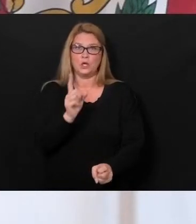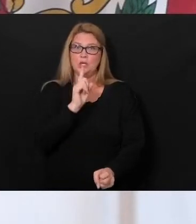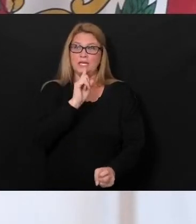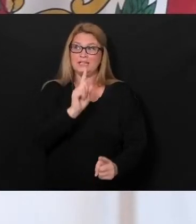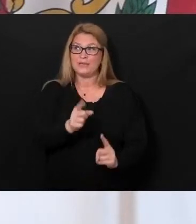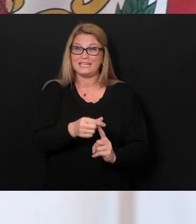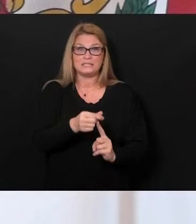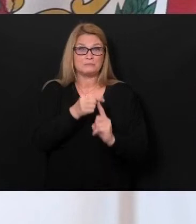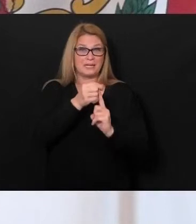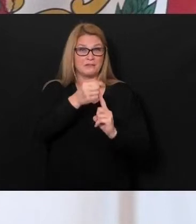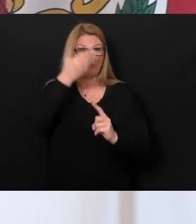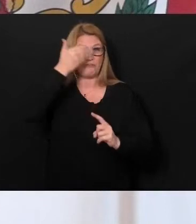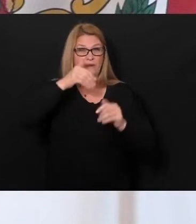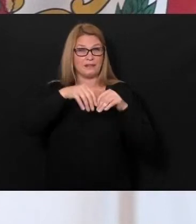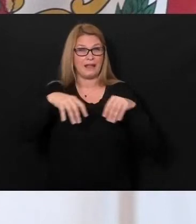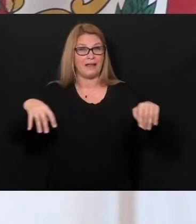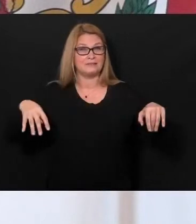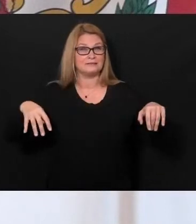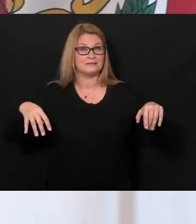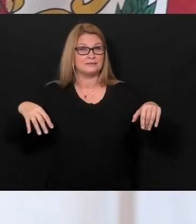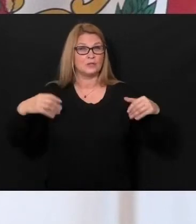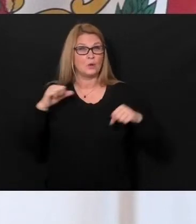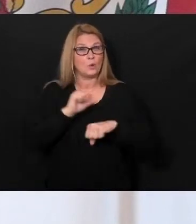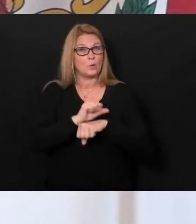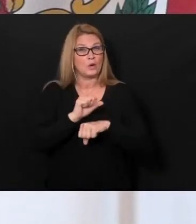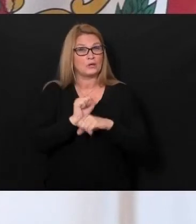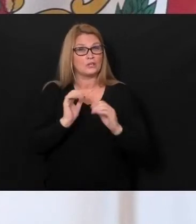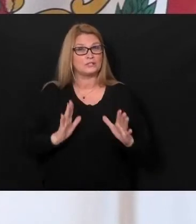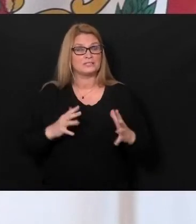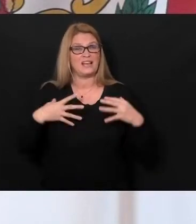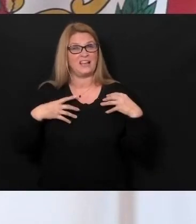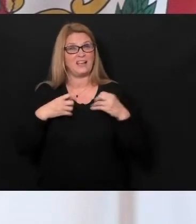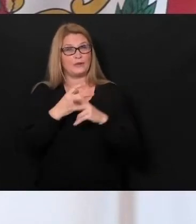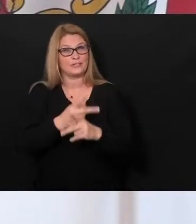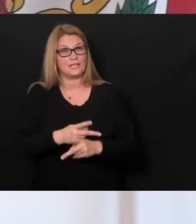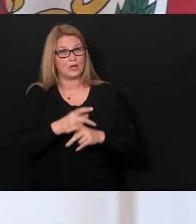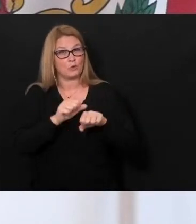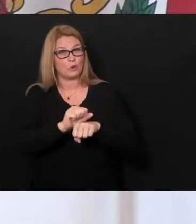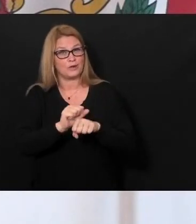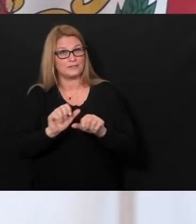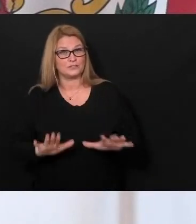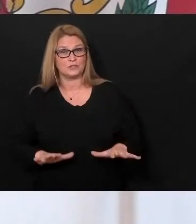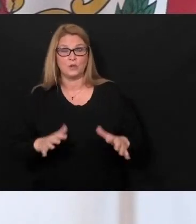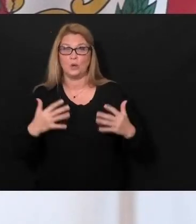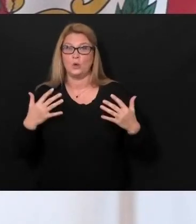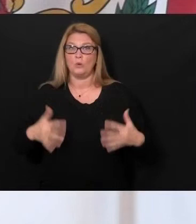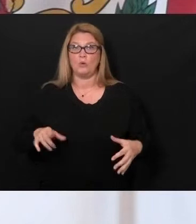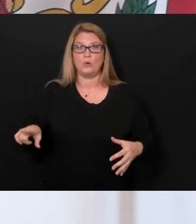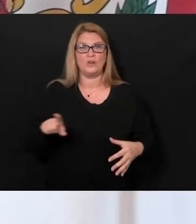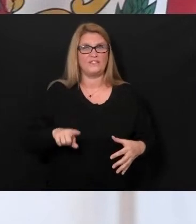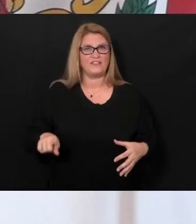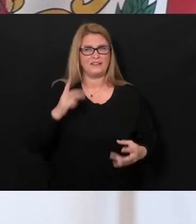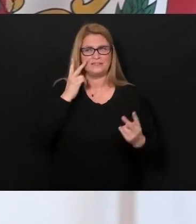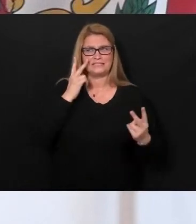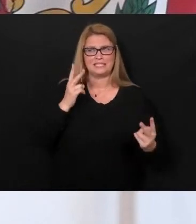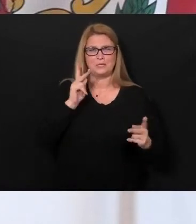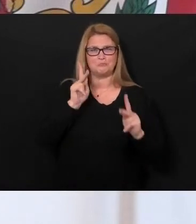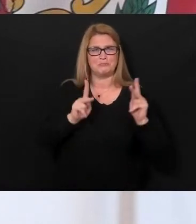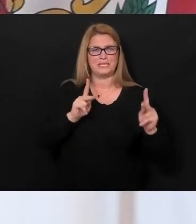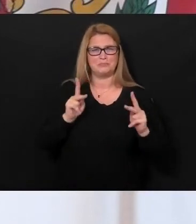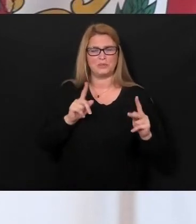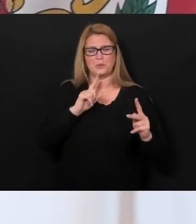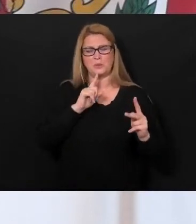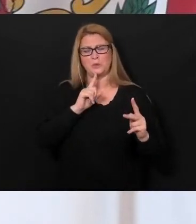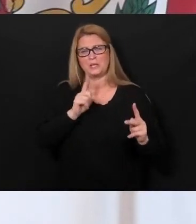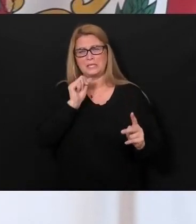frontline workers and all the people that have been out there, because, they've seen a lot of people suffer and a lot of